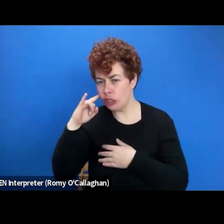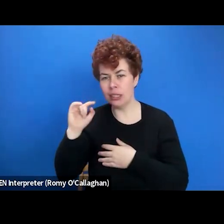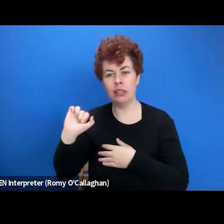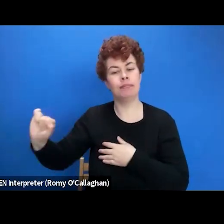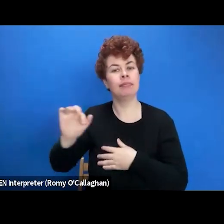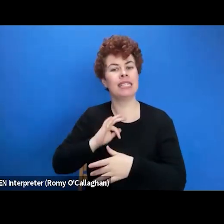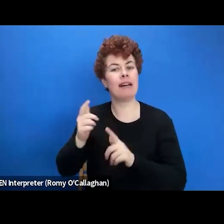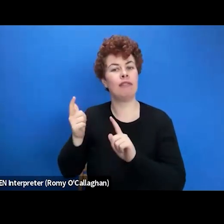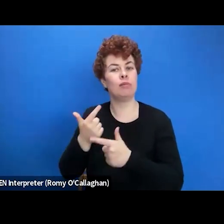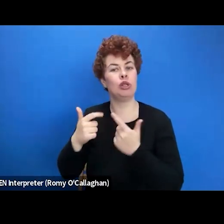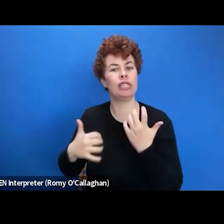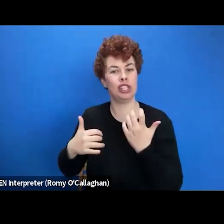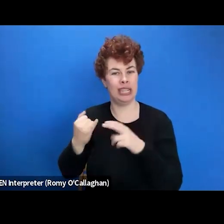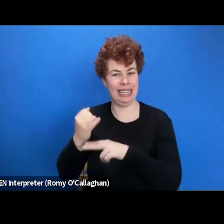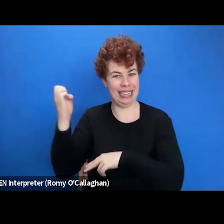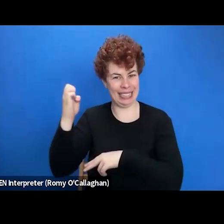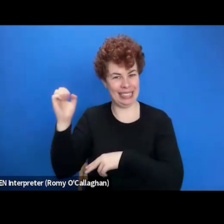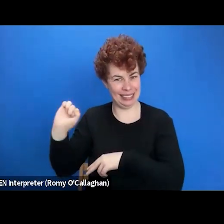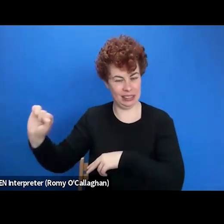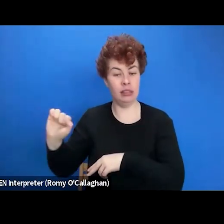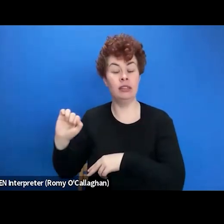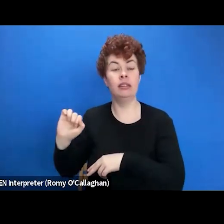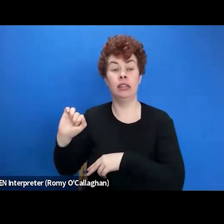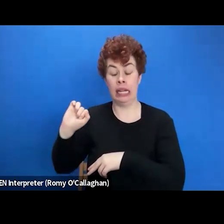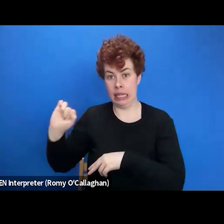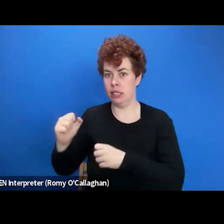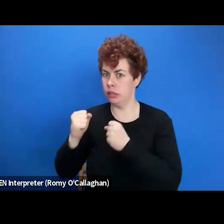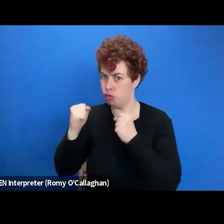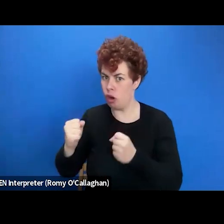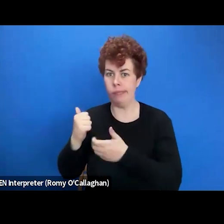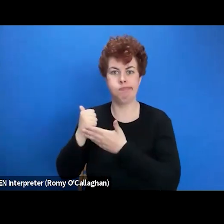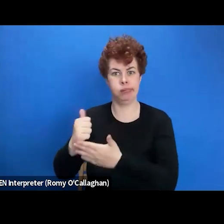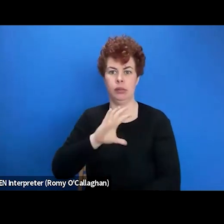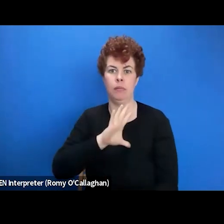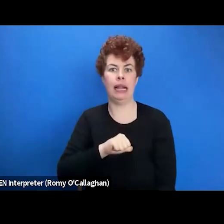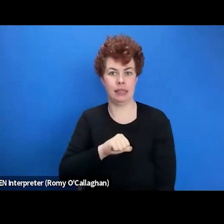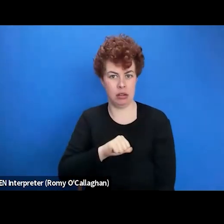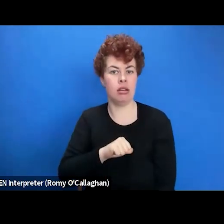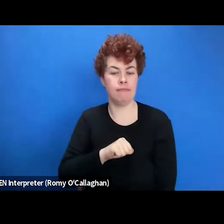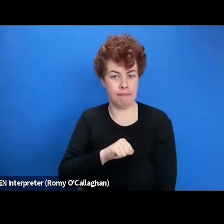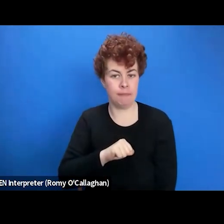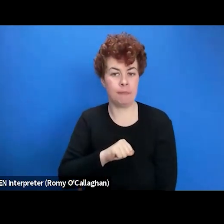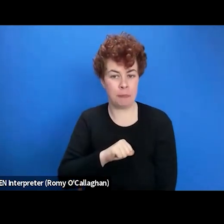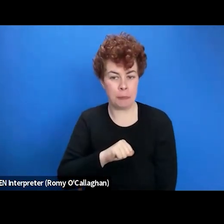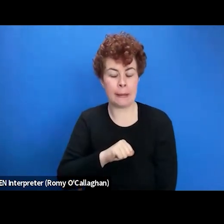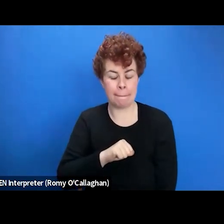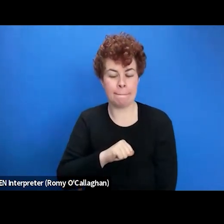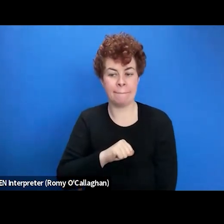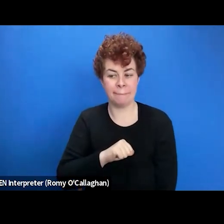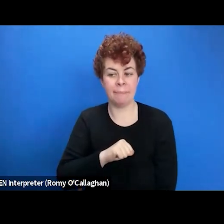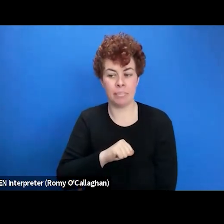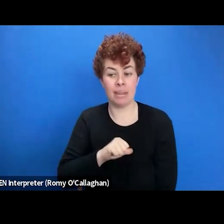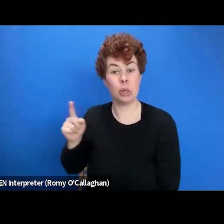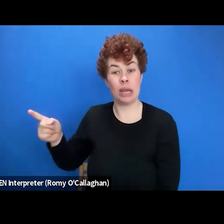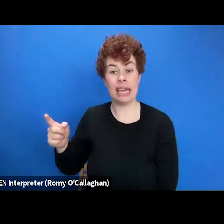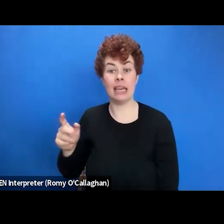musician in England, and he's very much into the Palestine wars. And he was